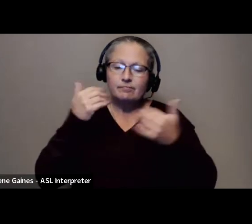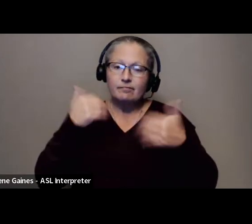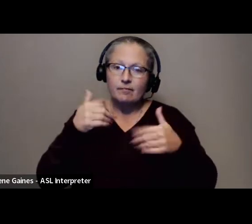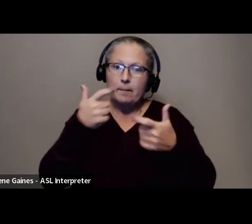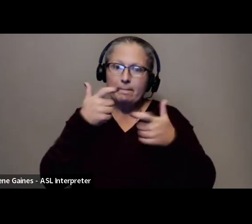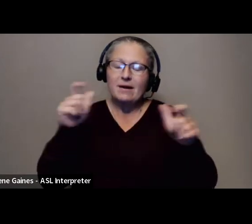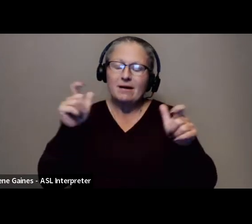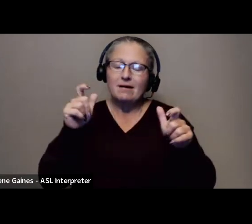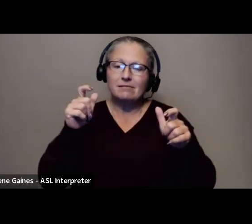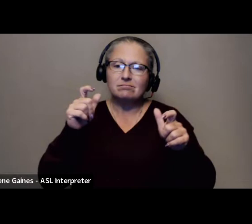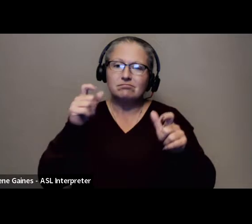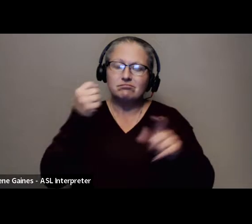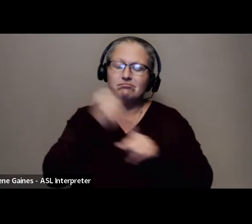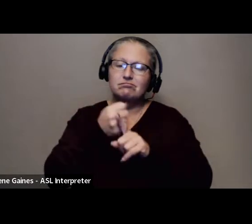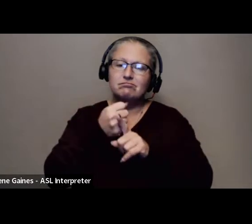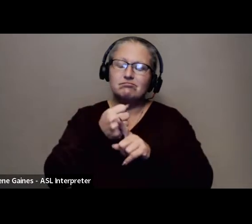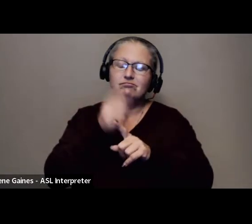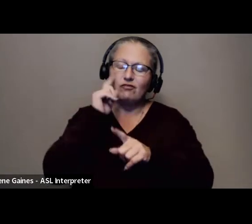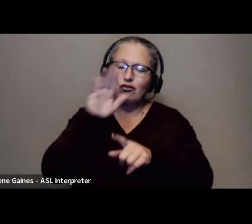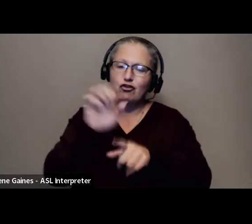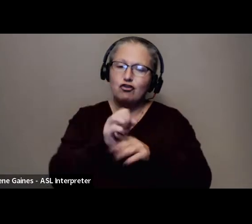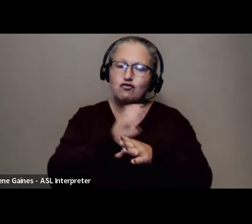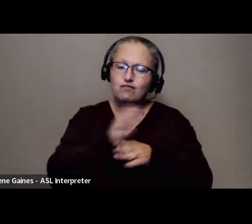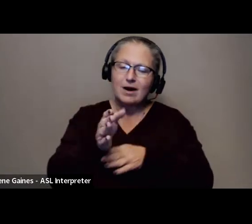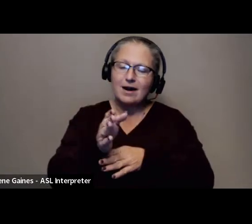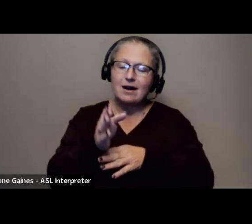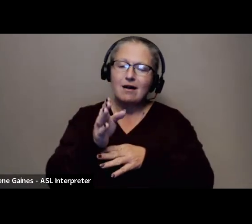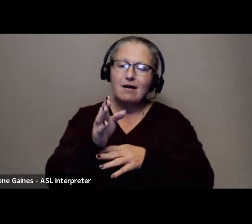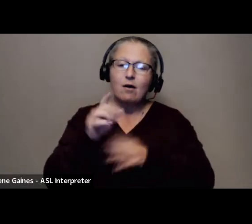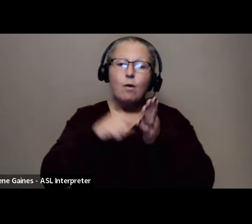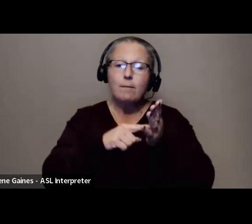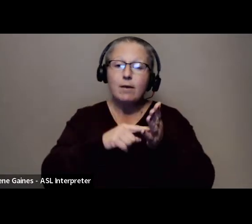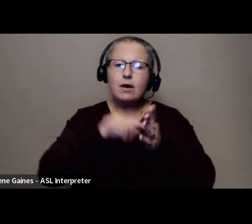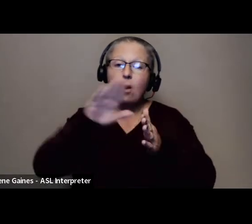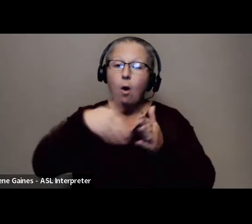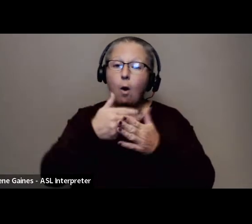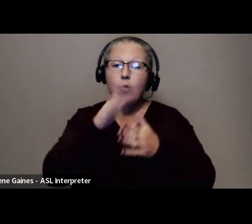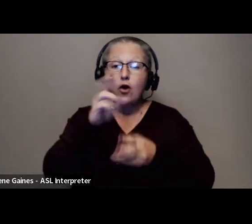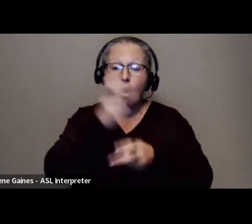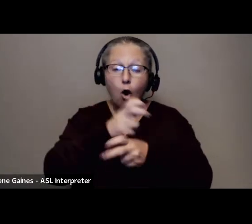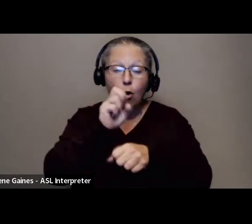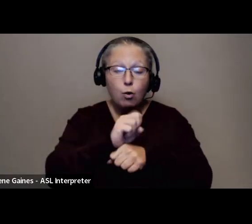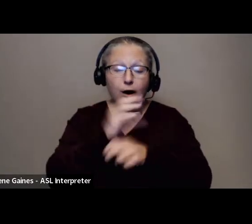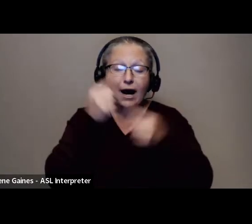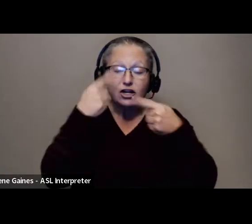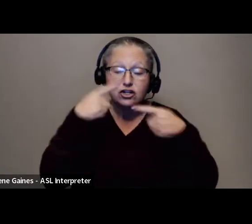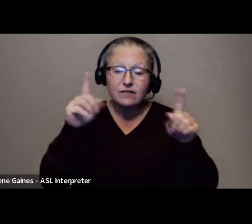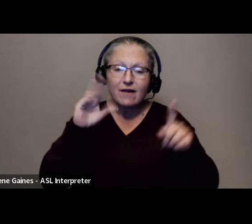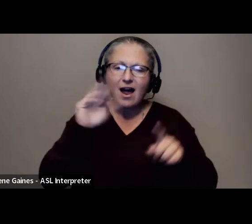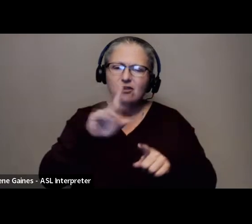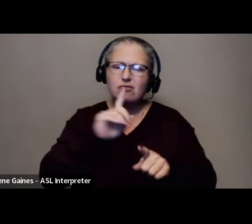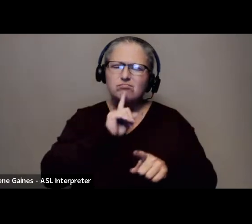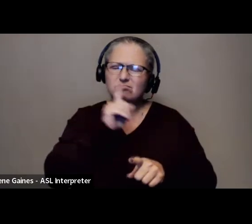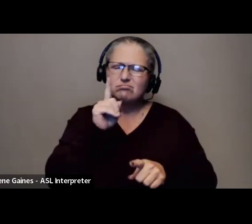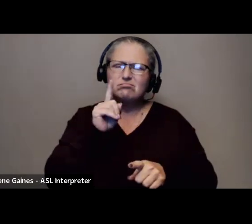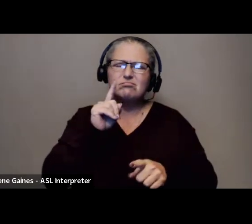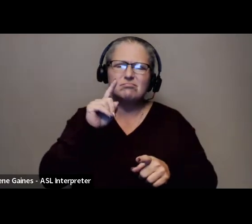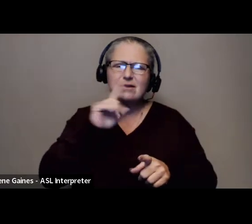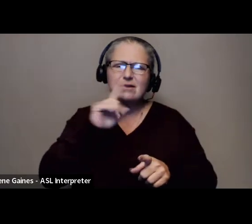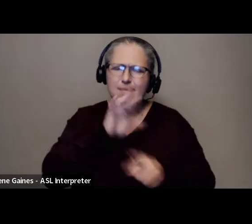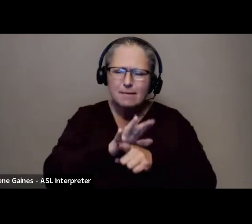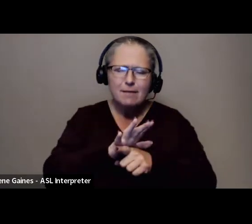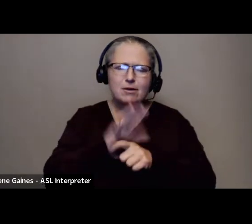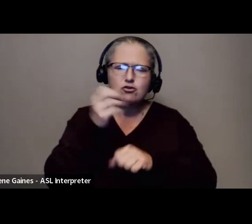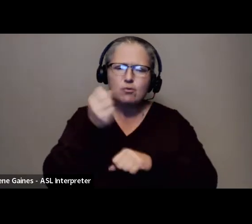your career, a benchmark of sorts, represents not only your hard work and achievements, but also a genuine commitment from the district in support of